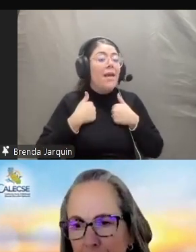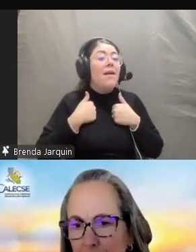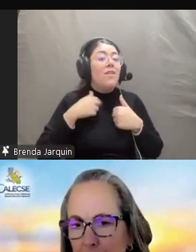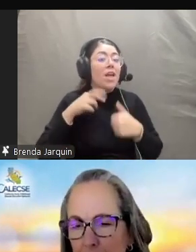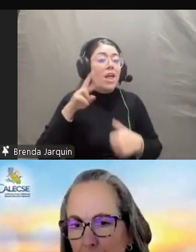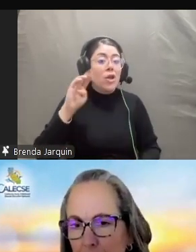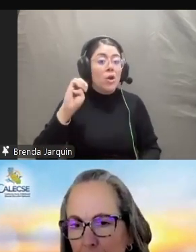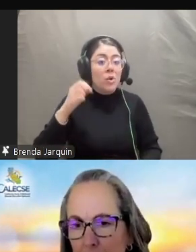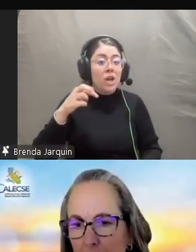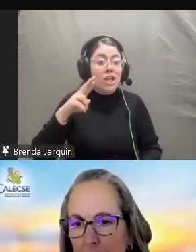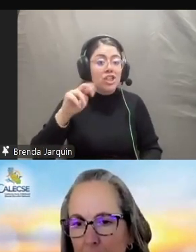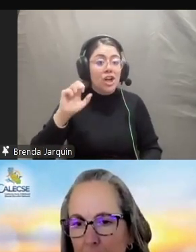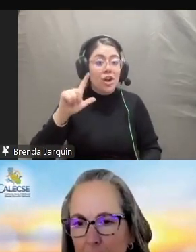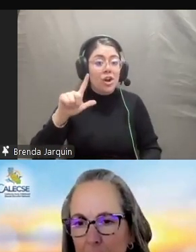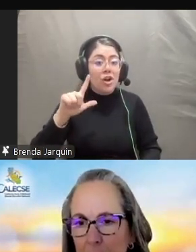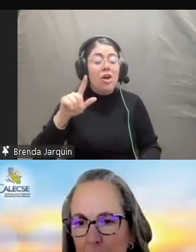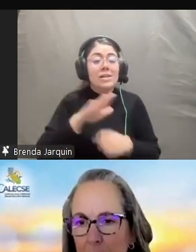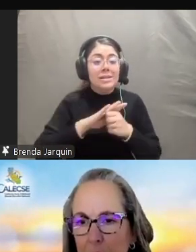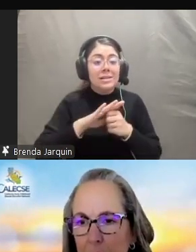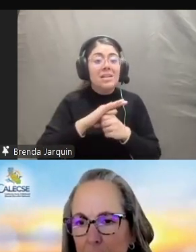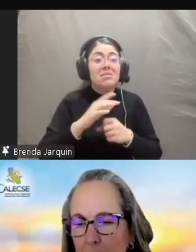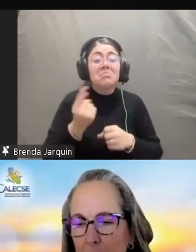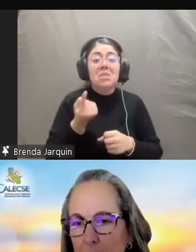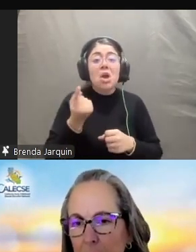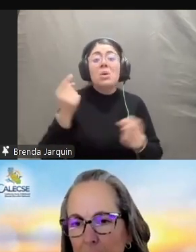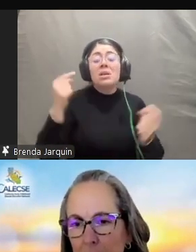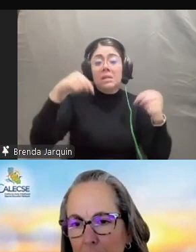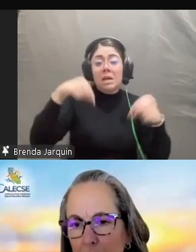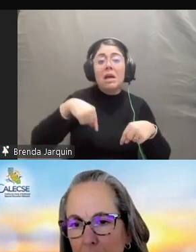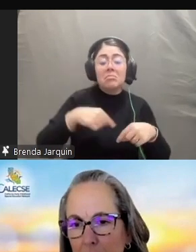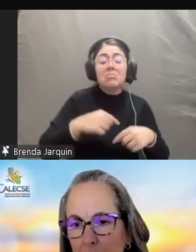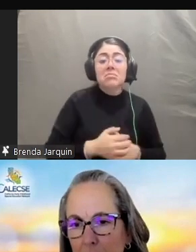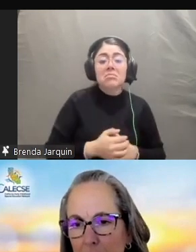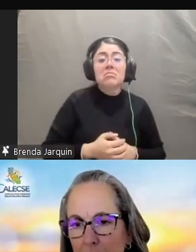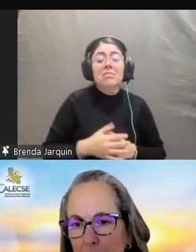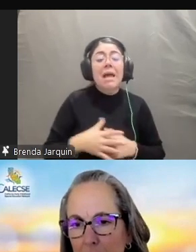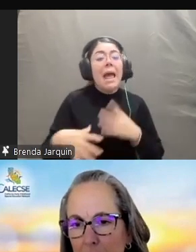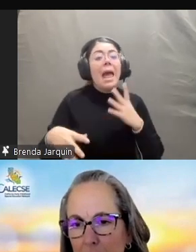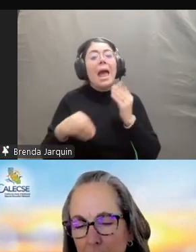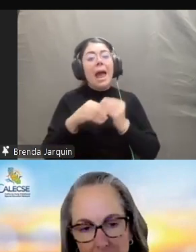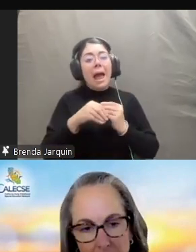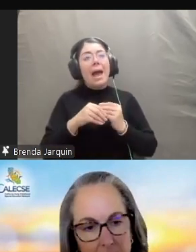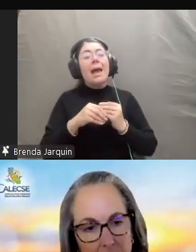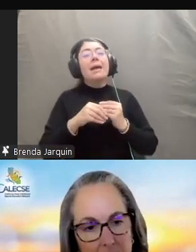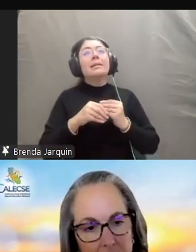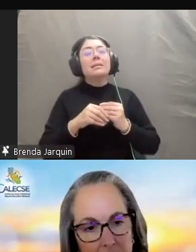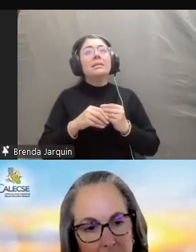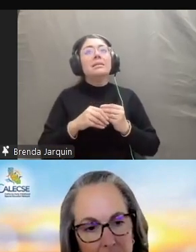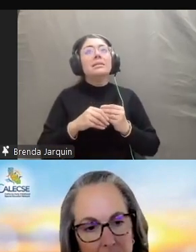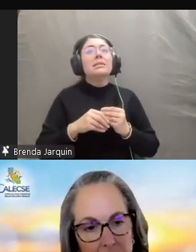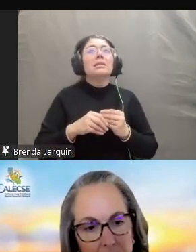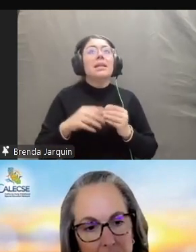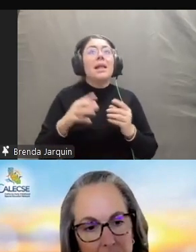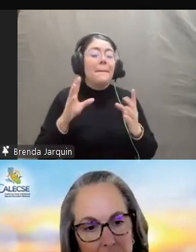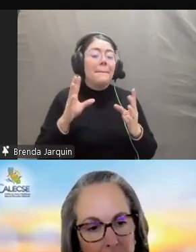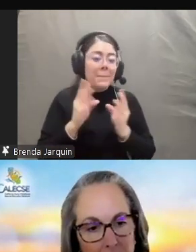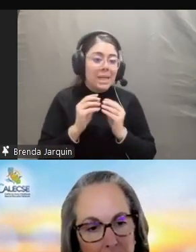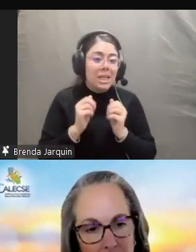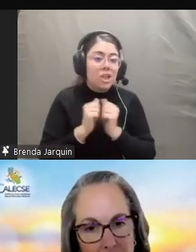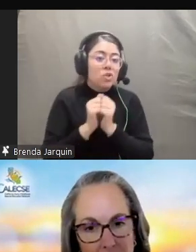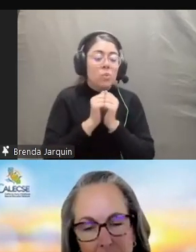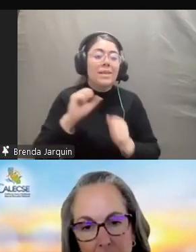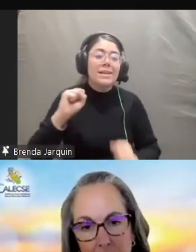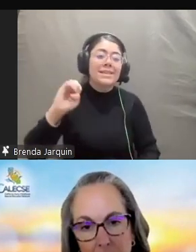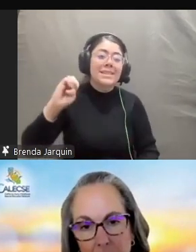other on a regular basis throughout the year. In addition to our countywide meetings, we have local meetings within our SELPAs. Maintaining